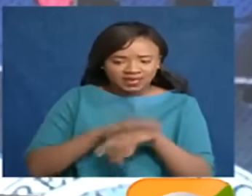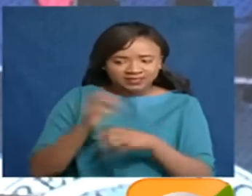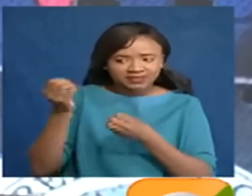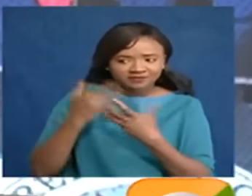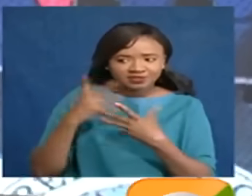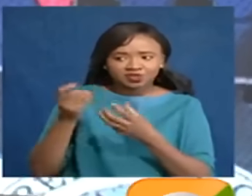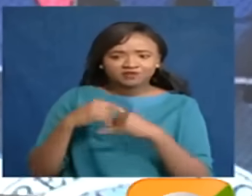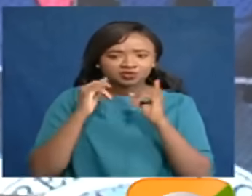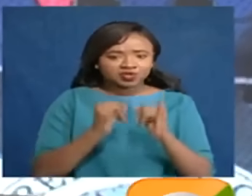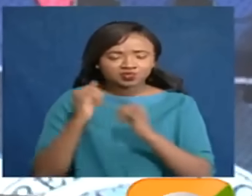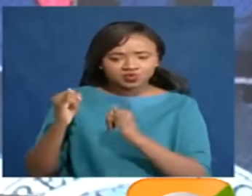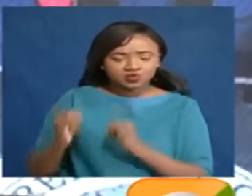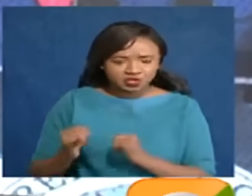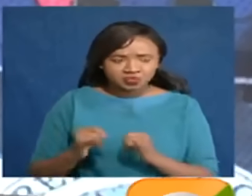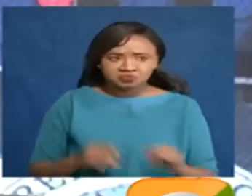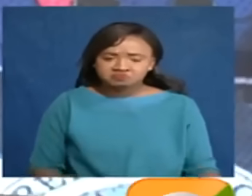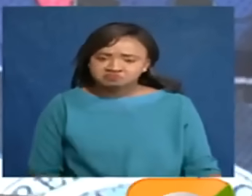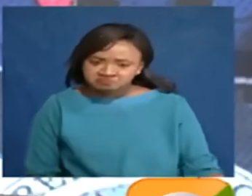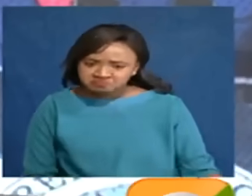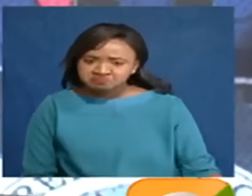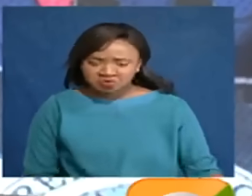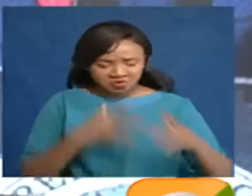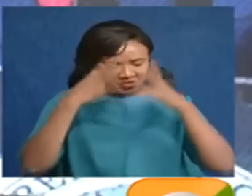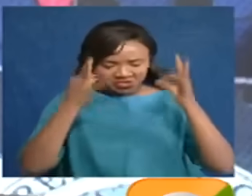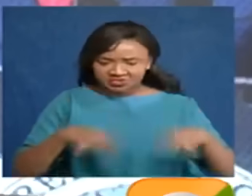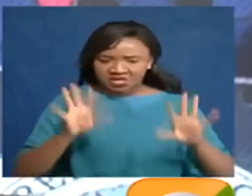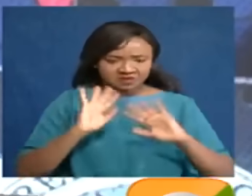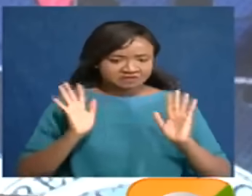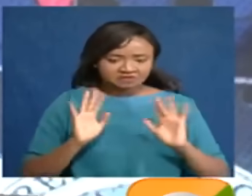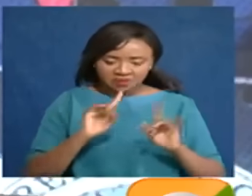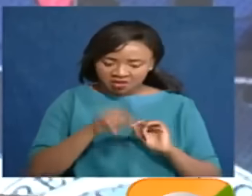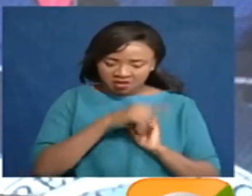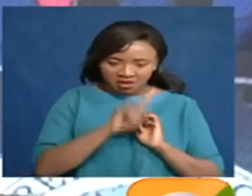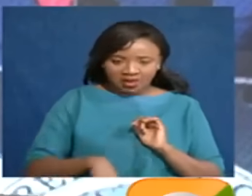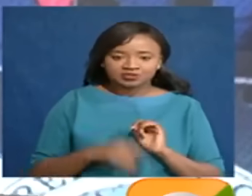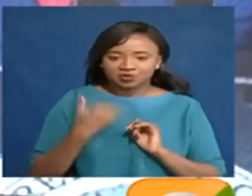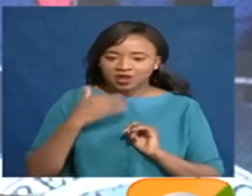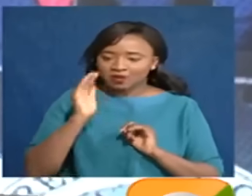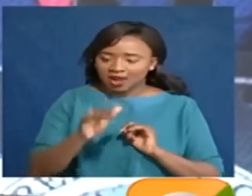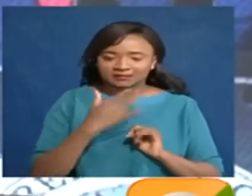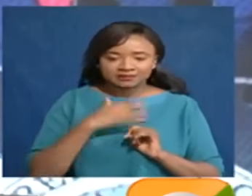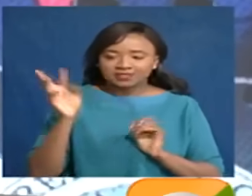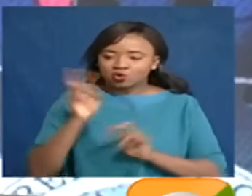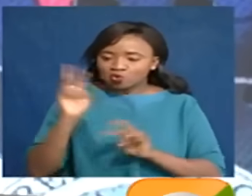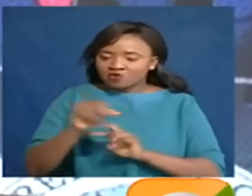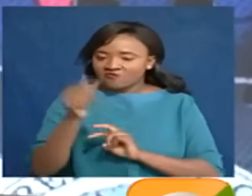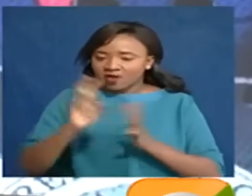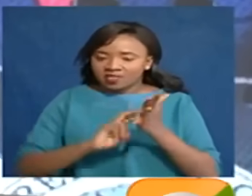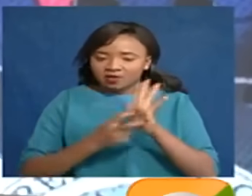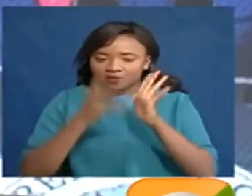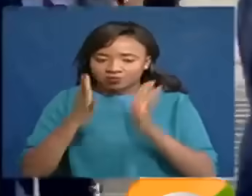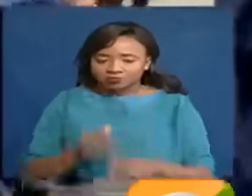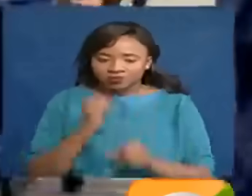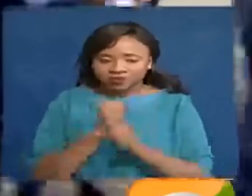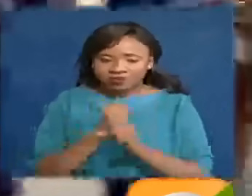two ministries to move with speed and identify alternative partners to execute the projects. Stephen Leto reports.